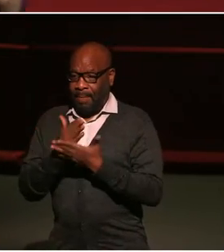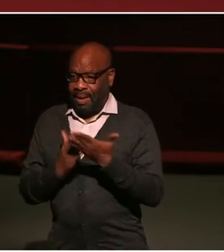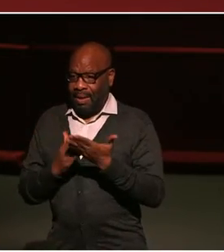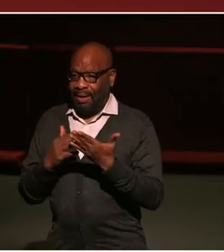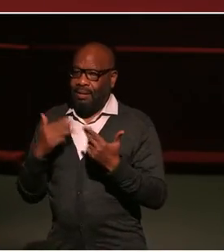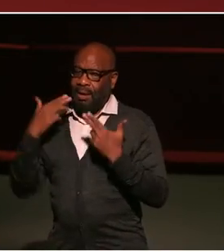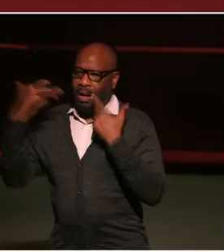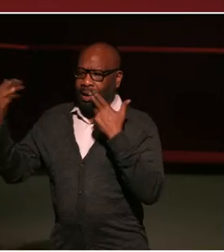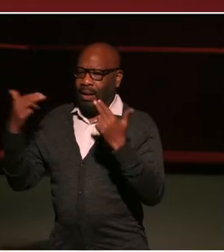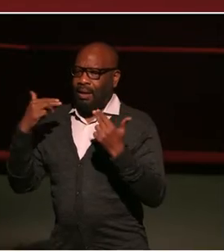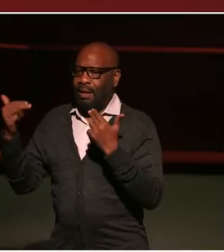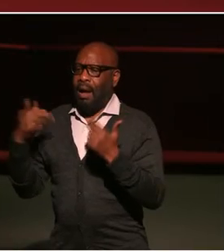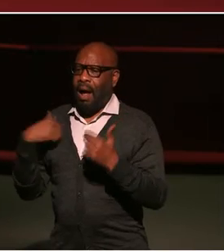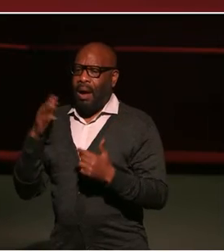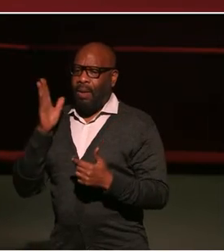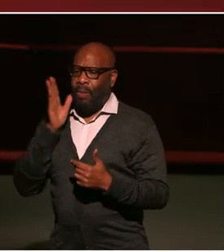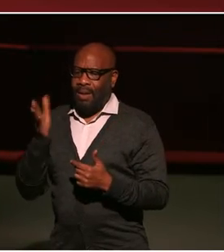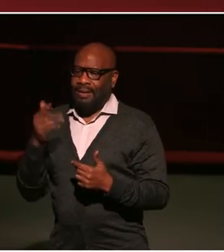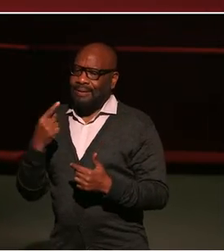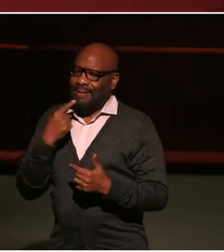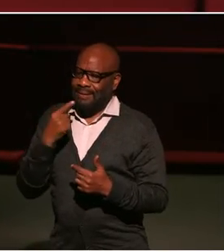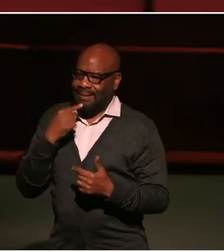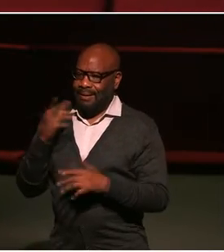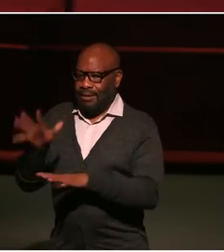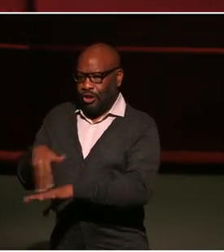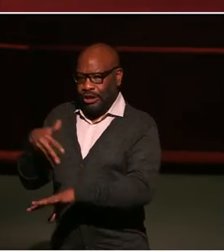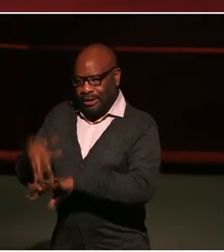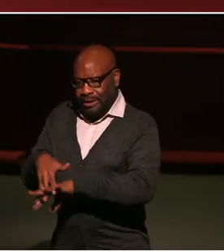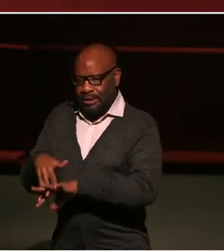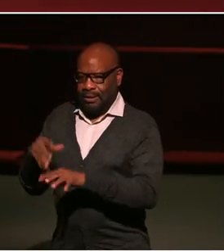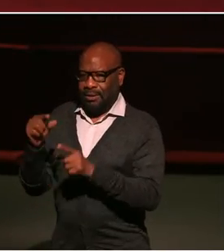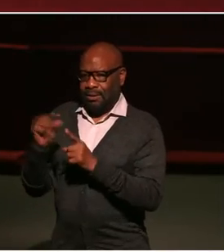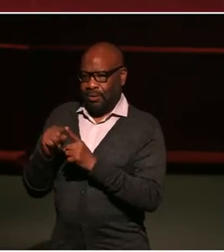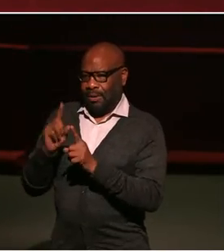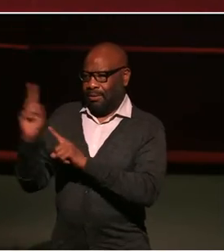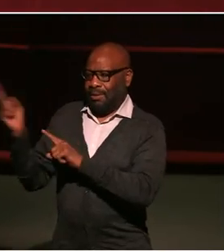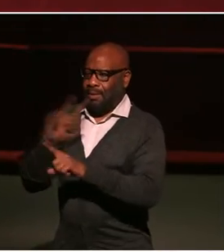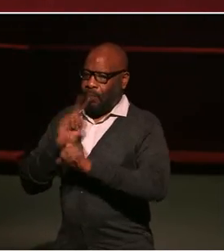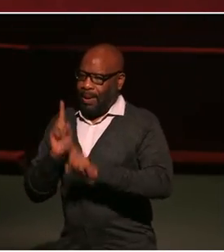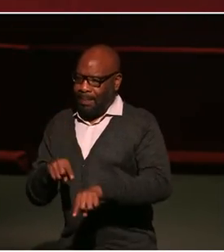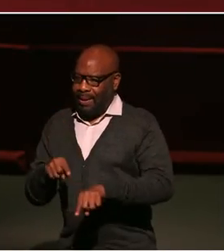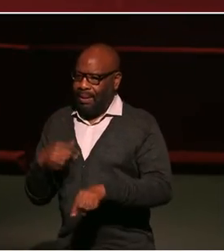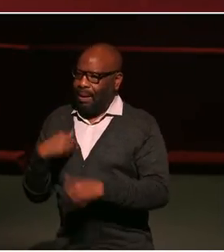Khed Chalup, we love you, Sacheen. All right, goes like this.